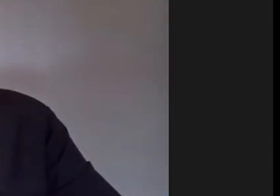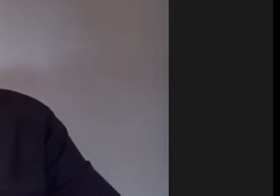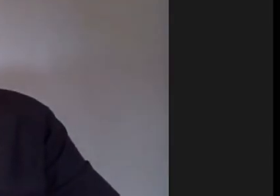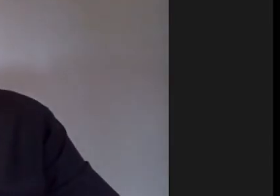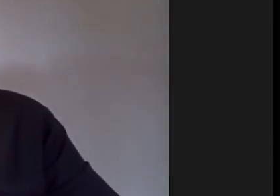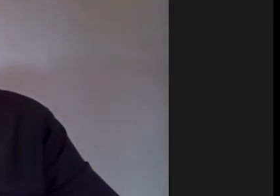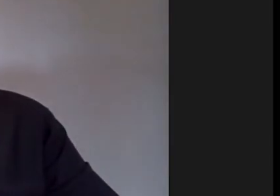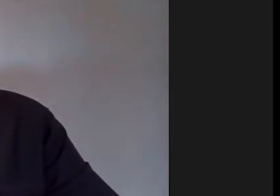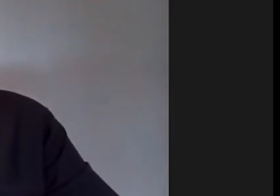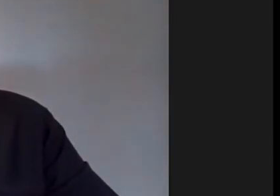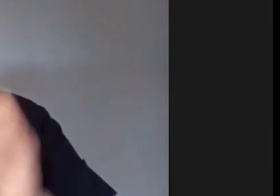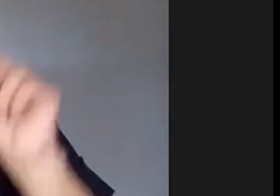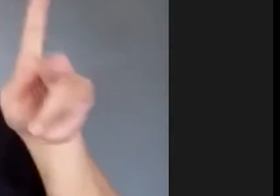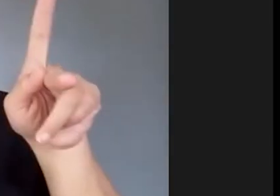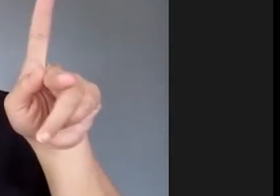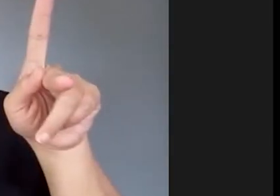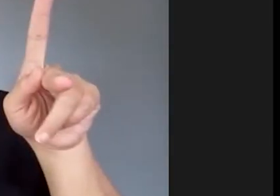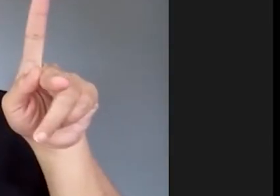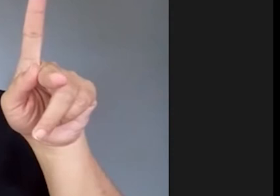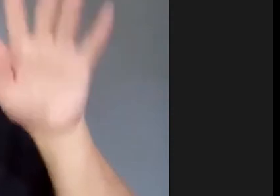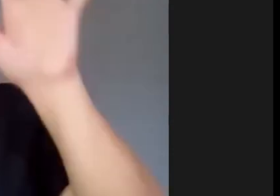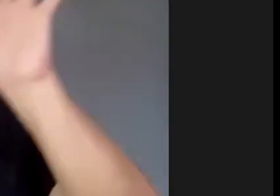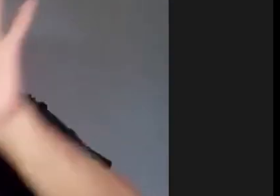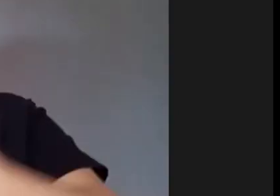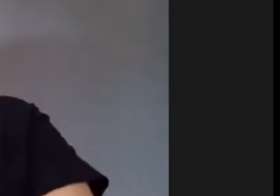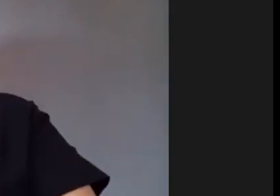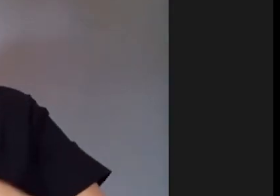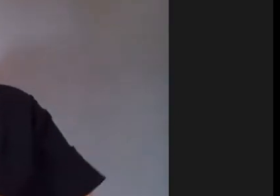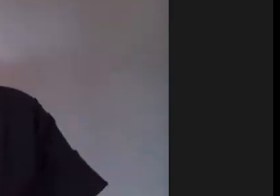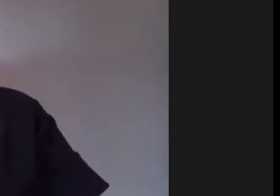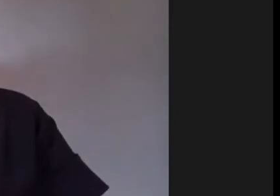Okay? So anyway, this will come